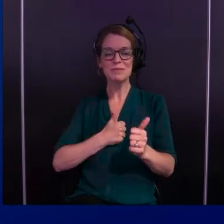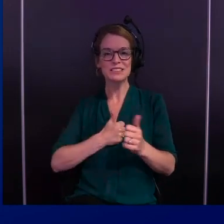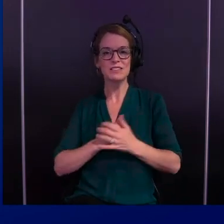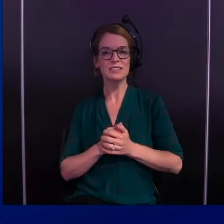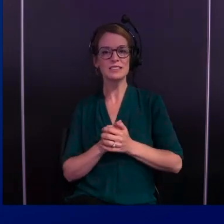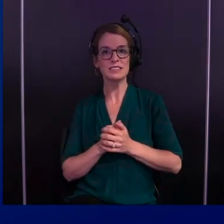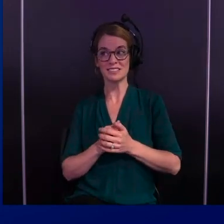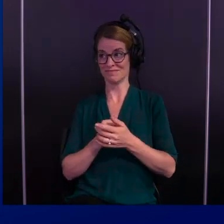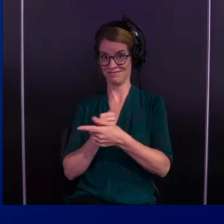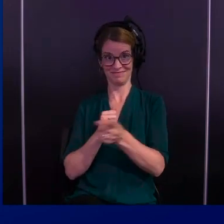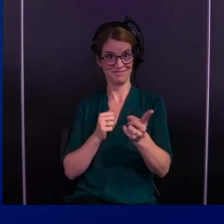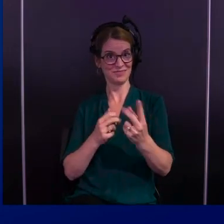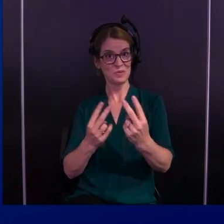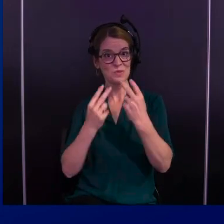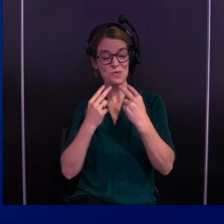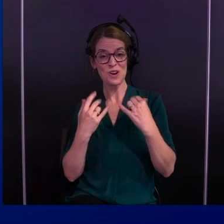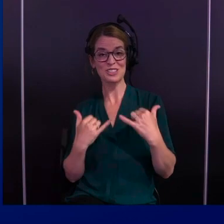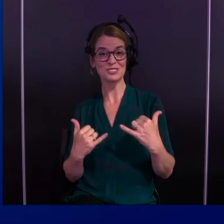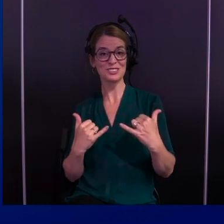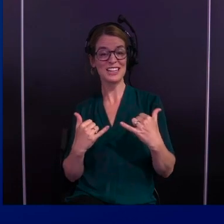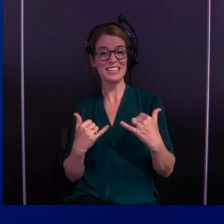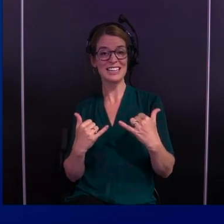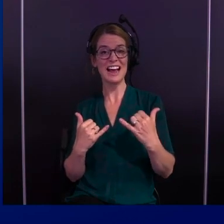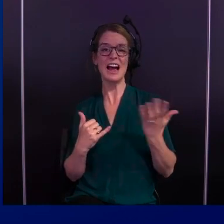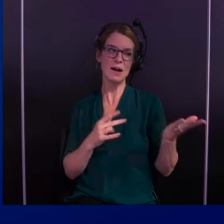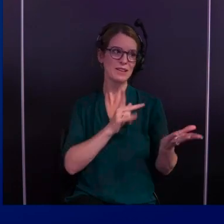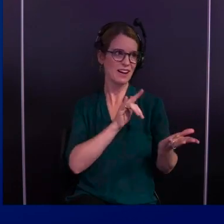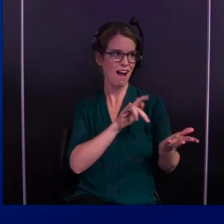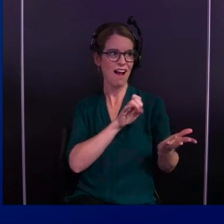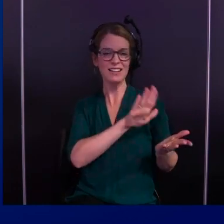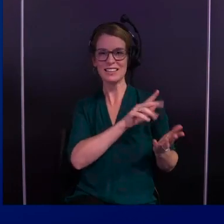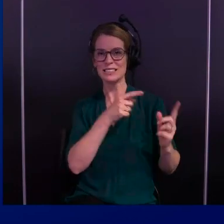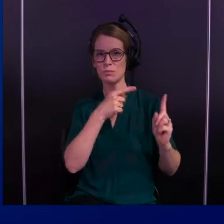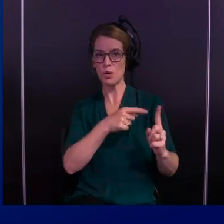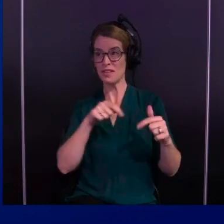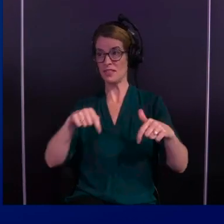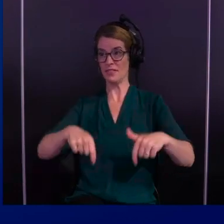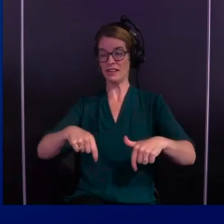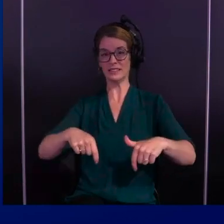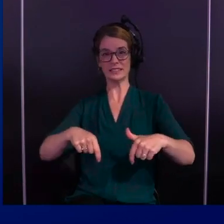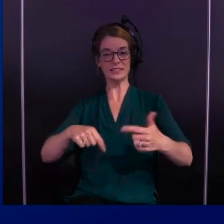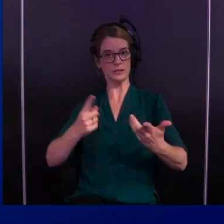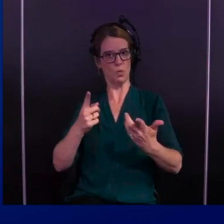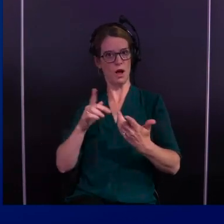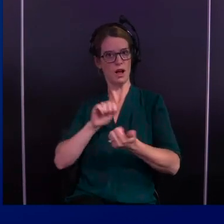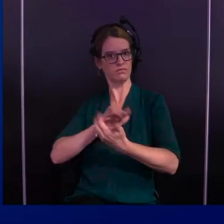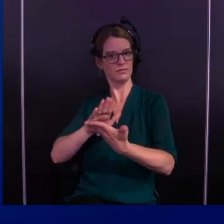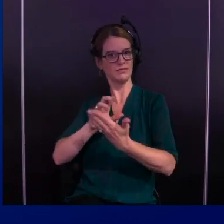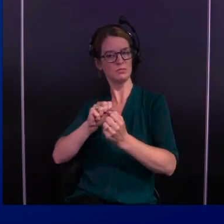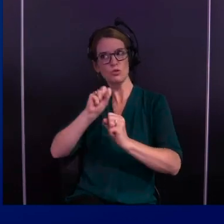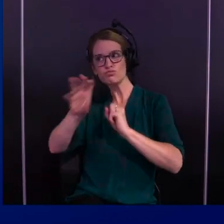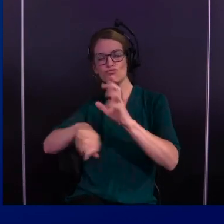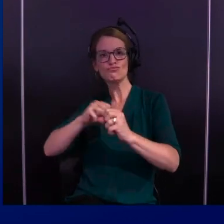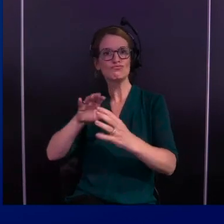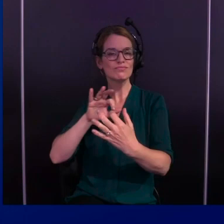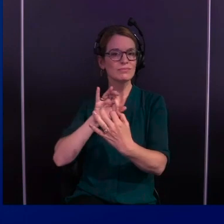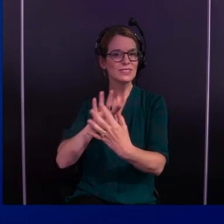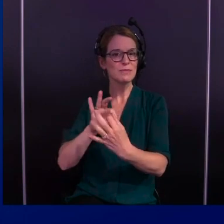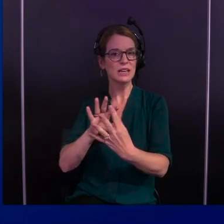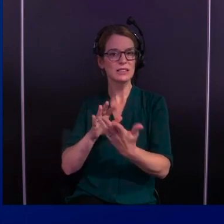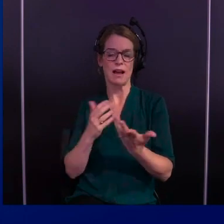watching, to Kyle's point, like this is one of the places where the feedback is taken, and like a lot of our amazing services.